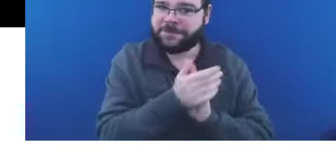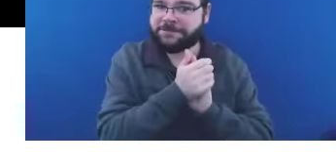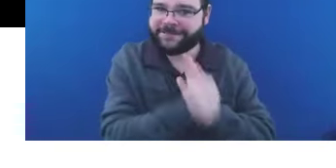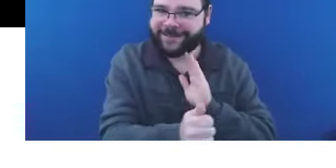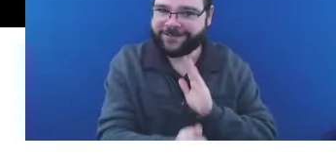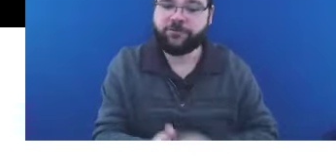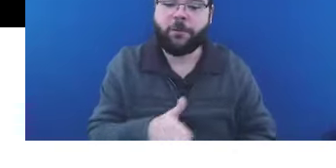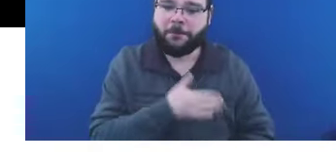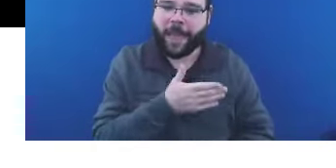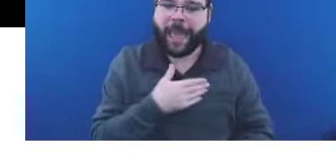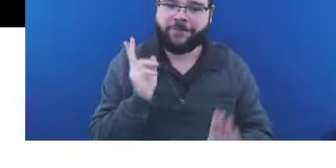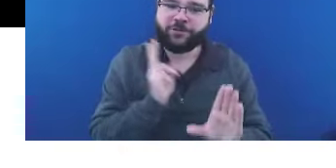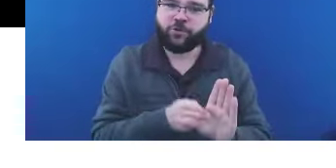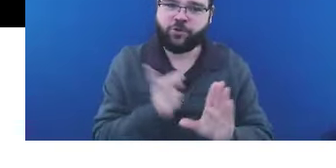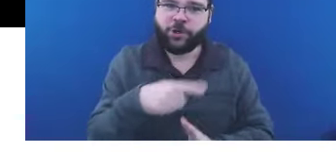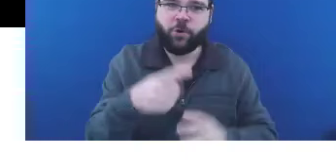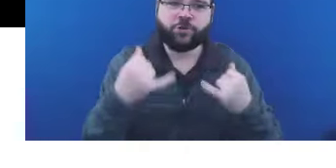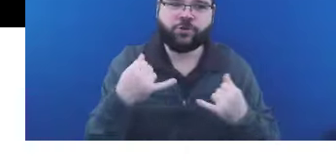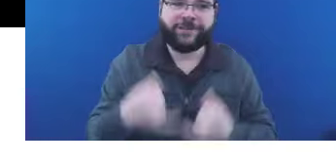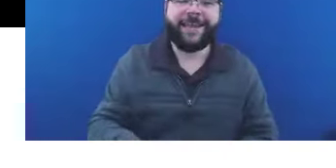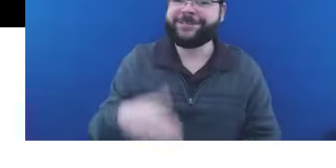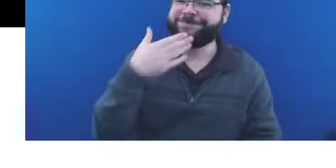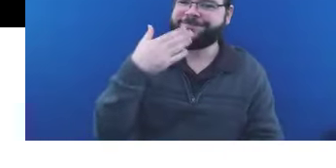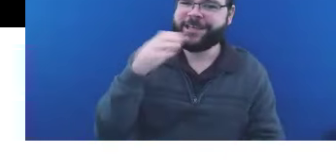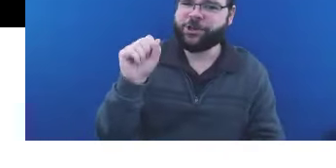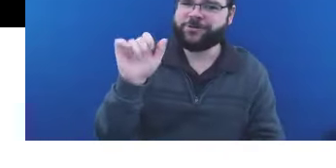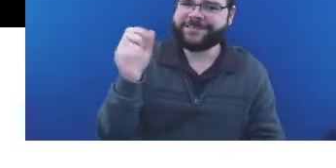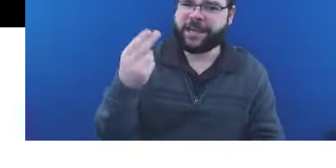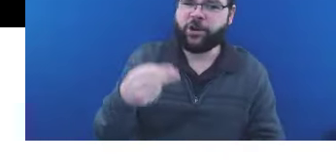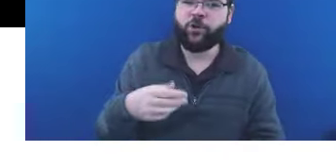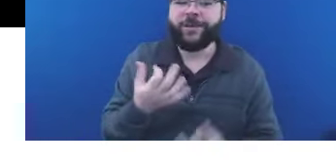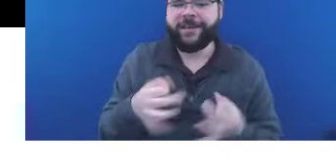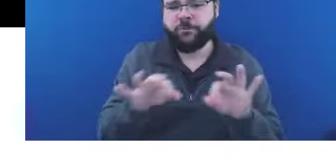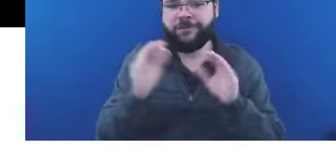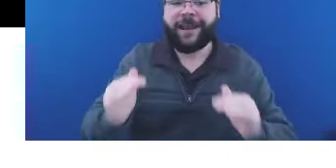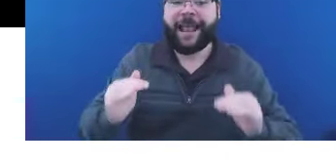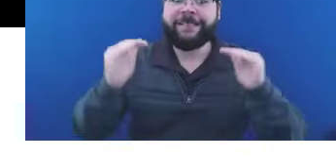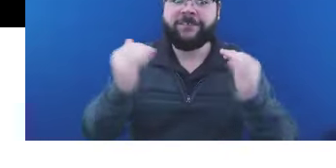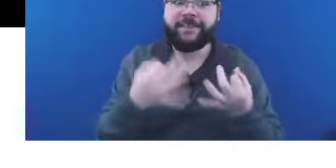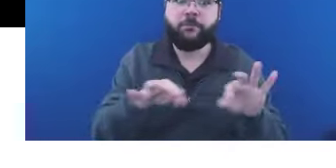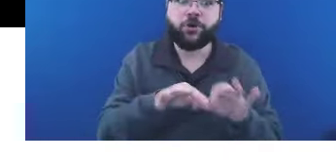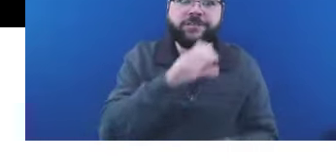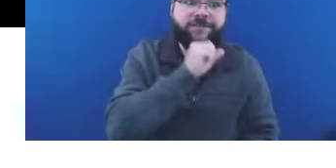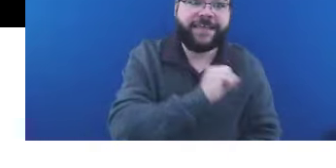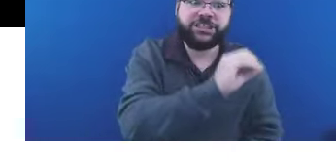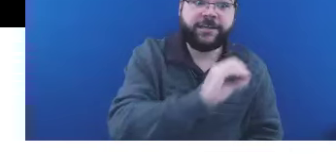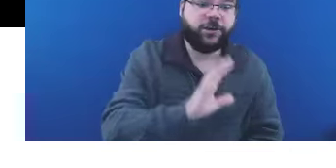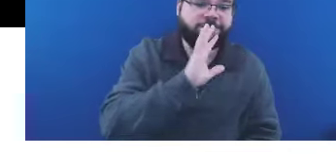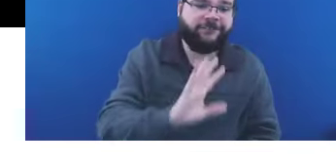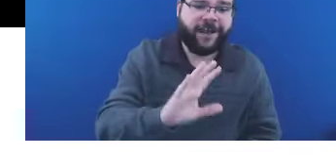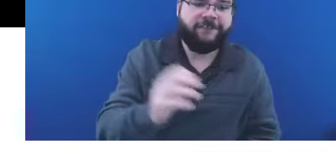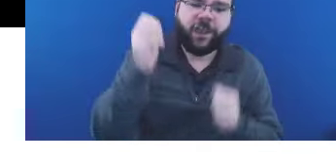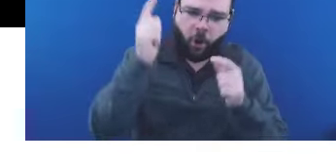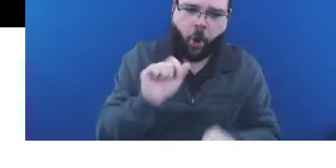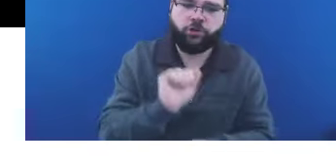today. Thank you, Sarah. We're so grateful for you elevating the importance of 0 to 5 and for all of the work SchoolHouse Connection